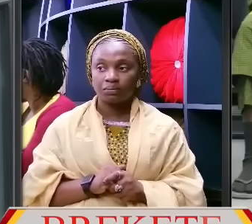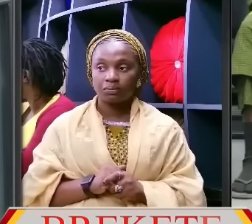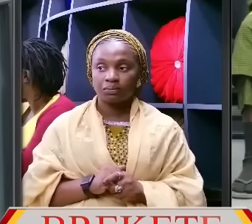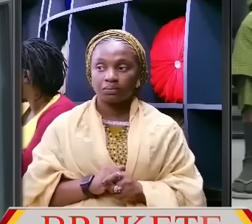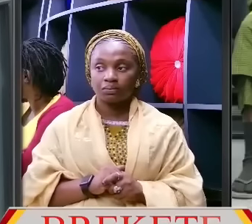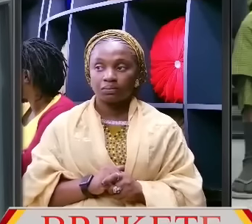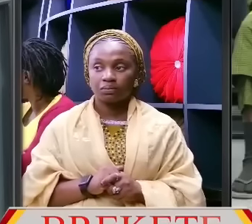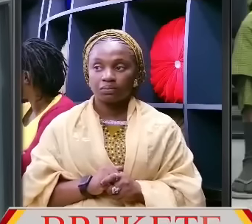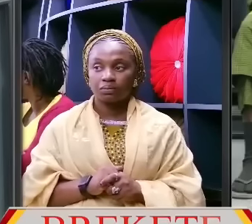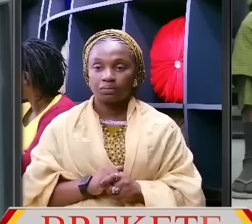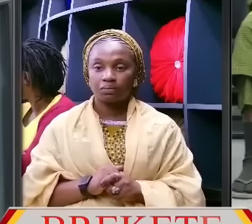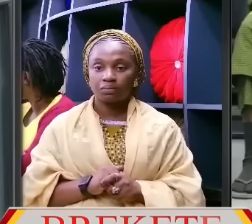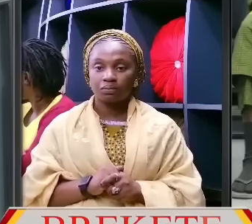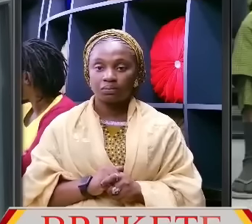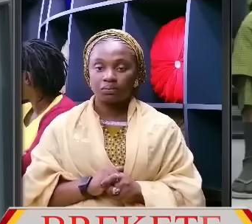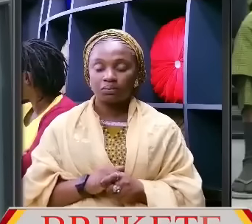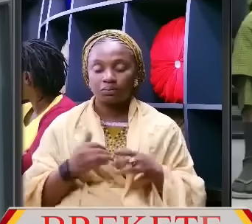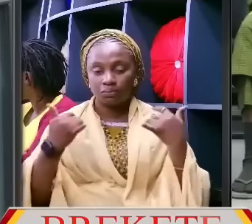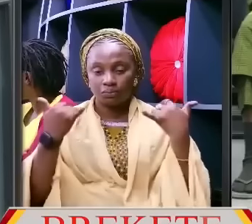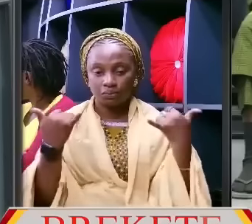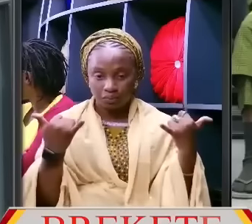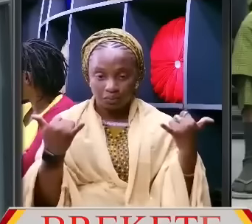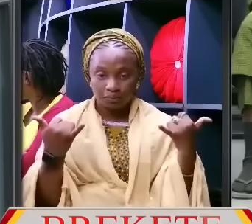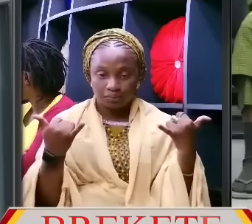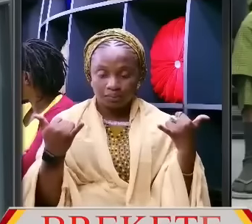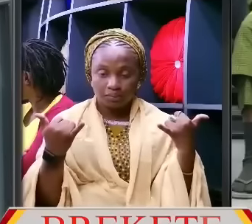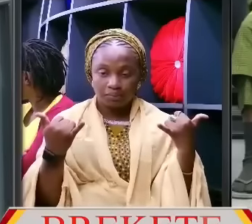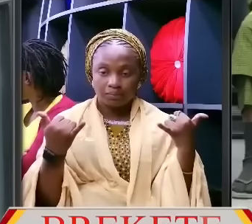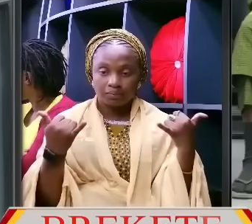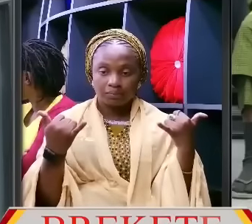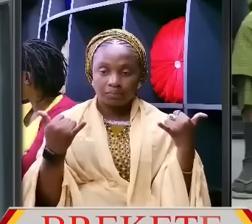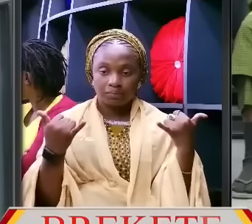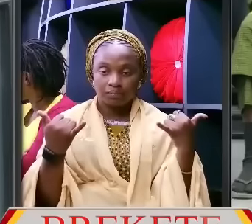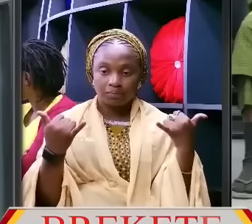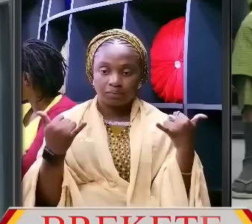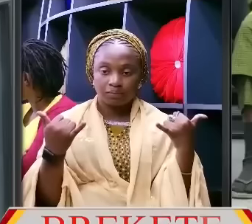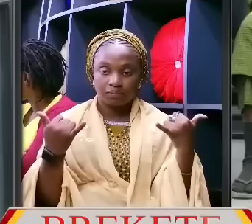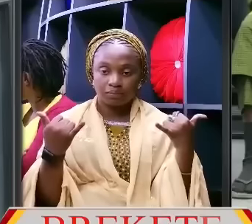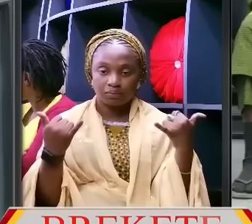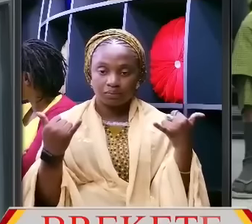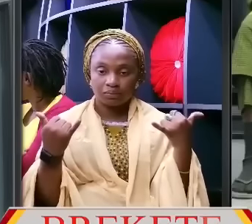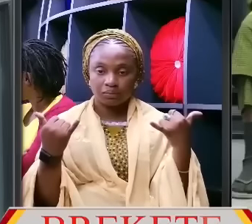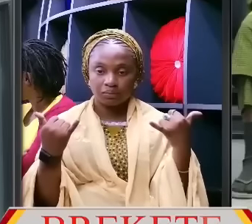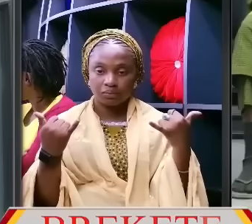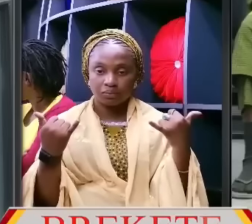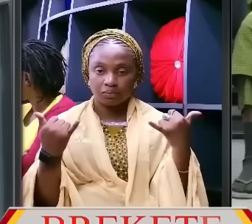Now, first of all, relax, sir. Relax.